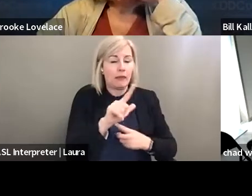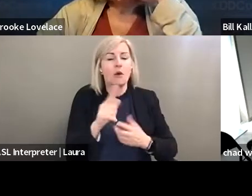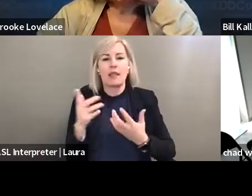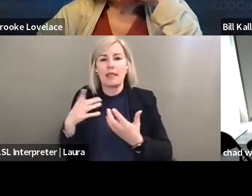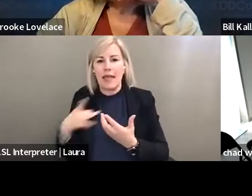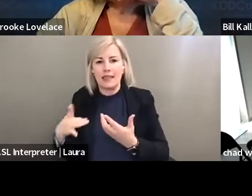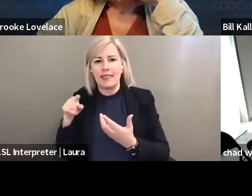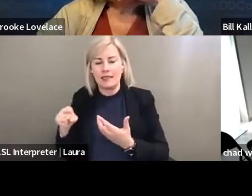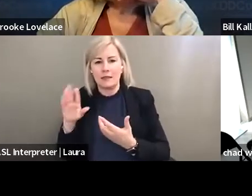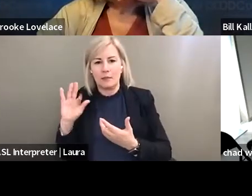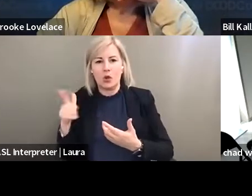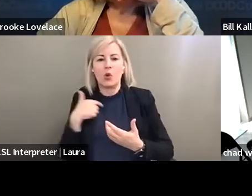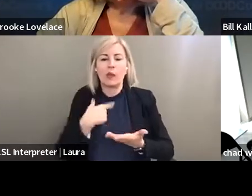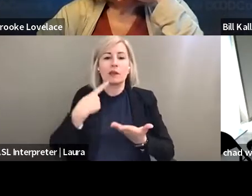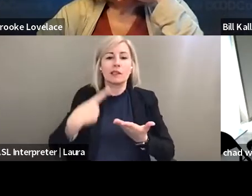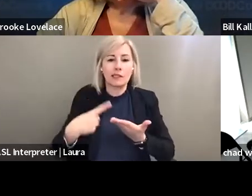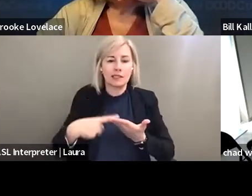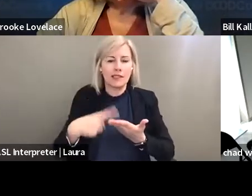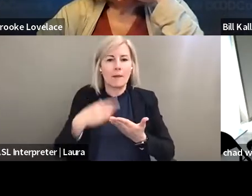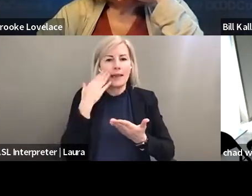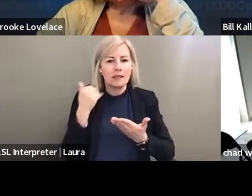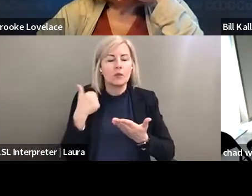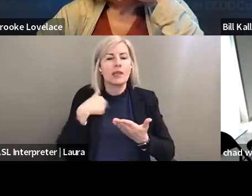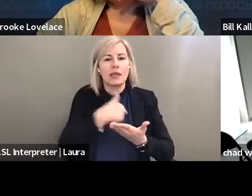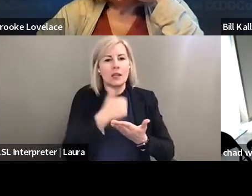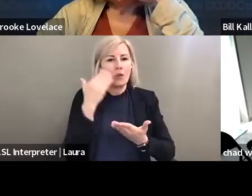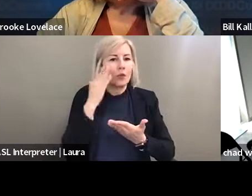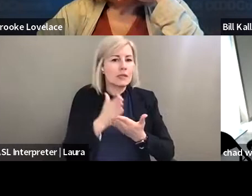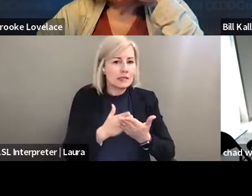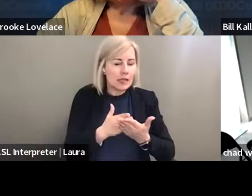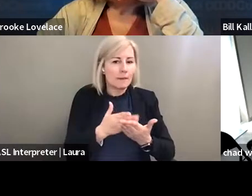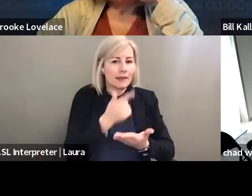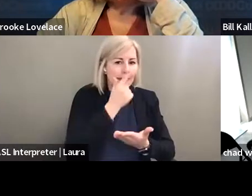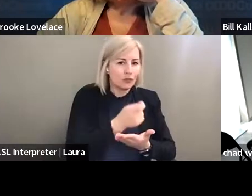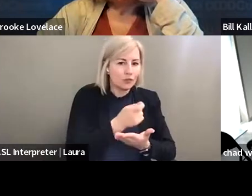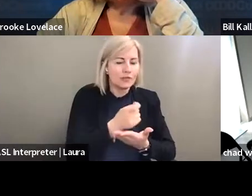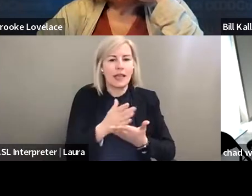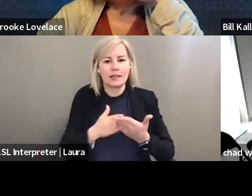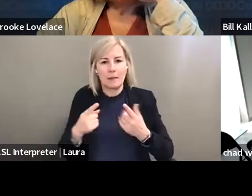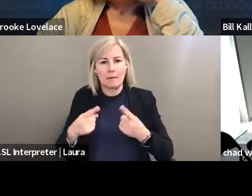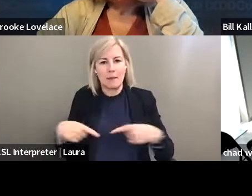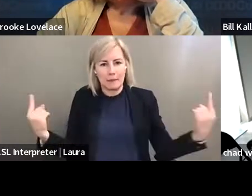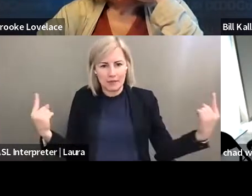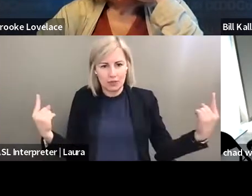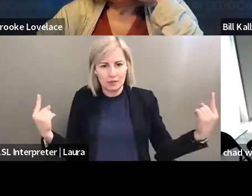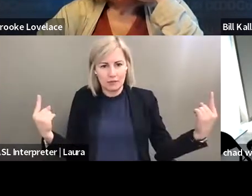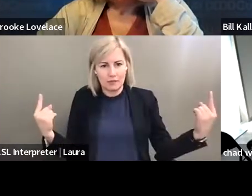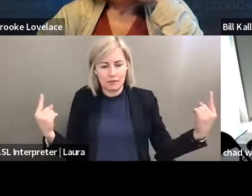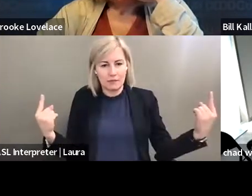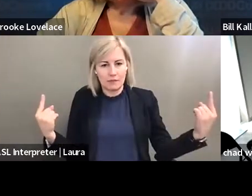we're covering it because we know that there is some interest and some opposition to it.